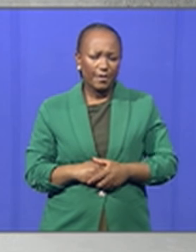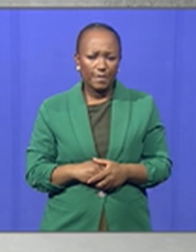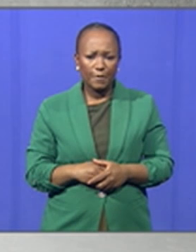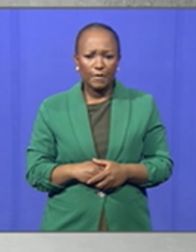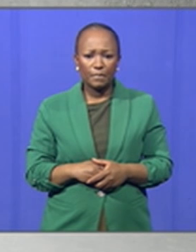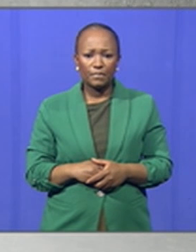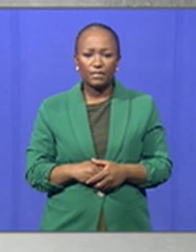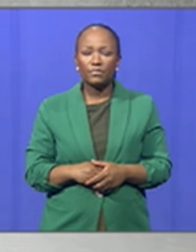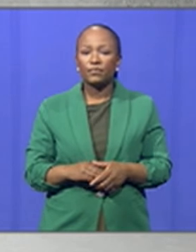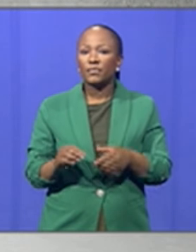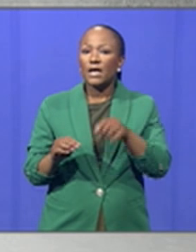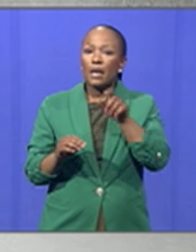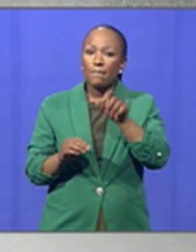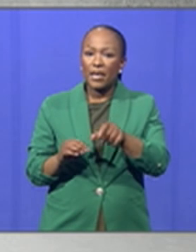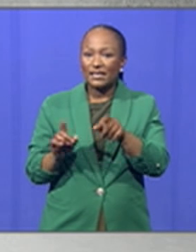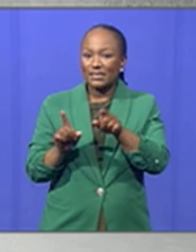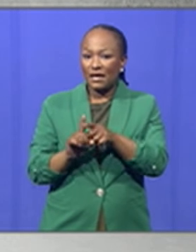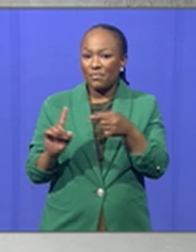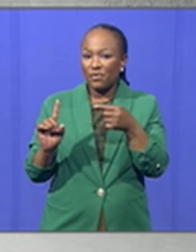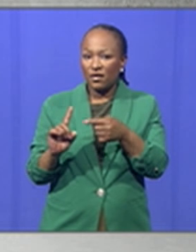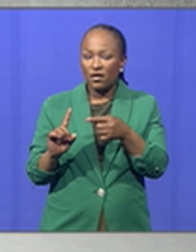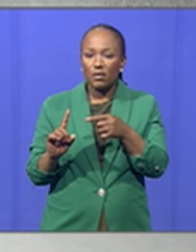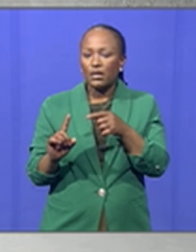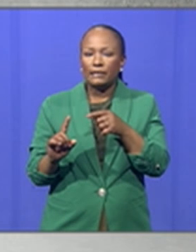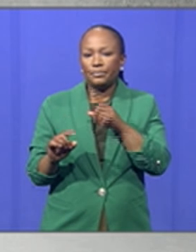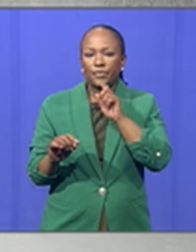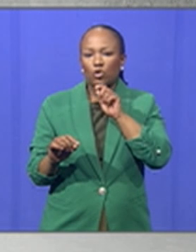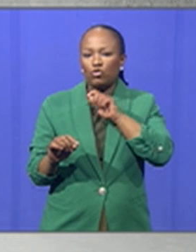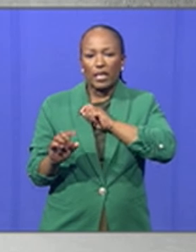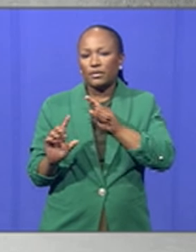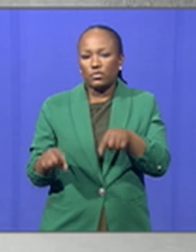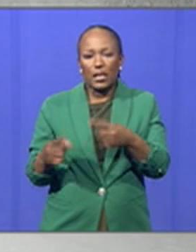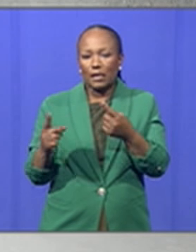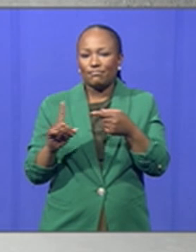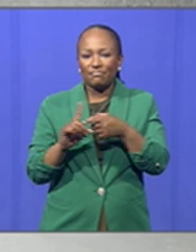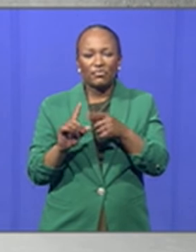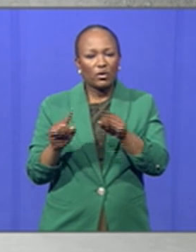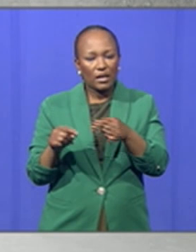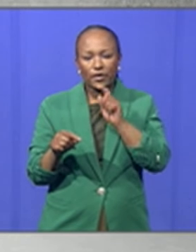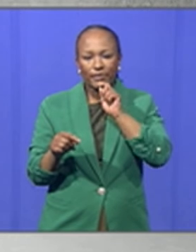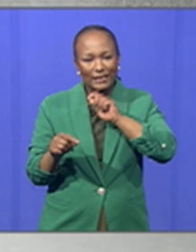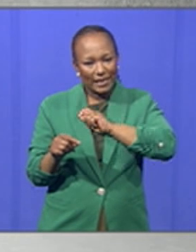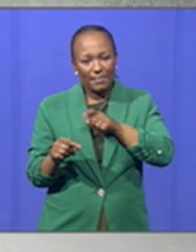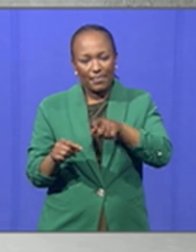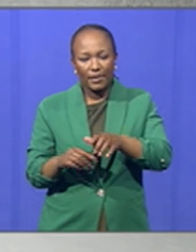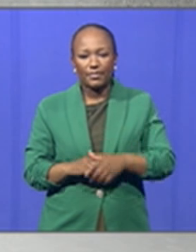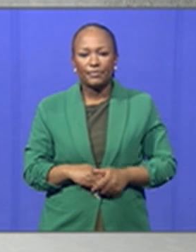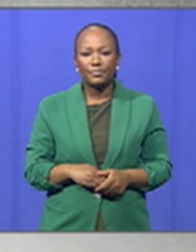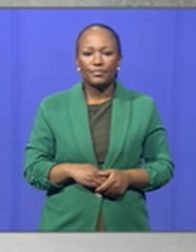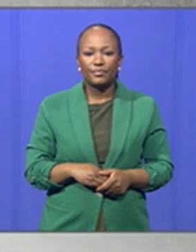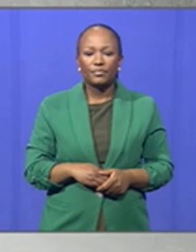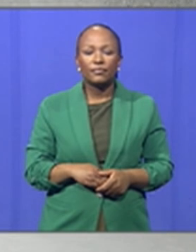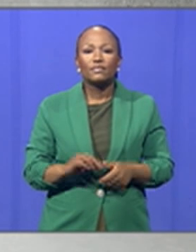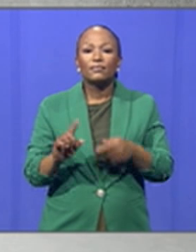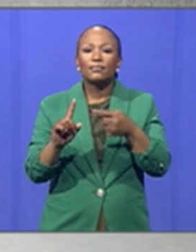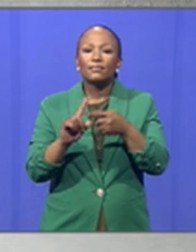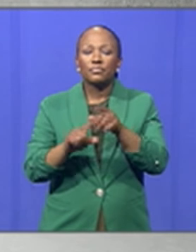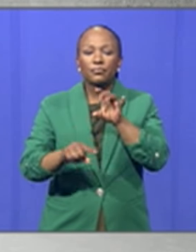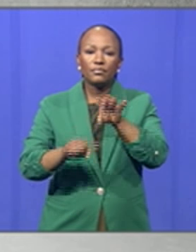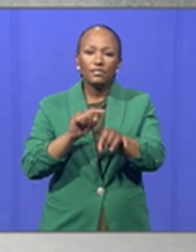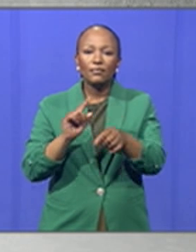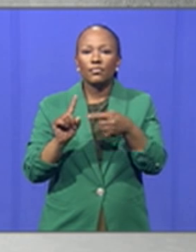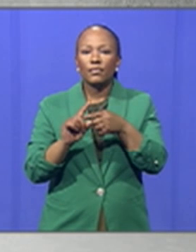nna motho o tshwanang le Brown Mokgotsi ga se motho e leng gore wa tshepega ga a tshepege le seng ebile ga ke tla tshepega. Seo ke se lemogileng ka Brown Mokgotsi ke